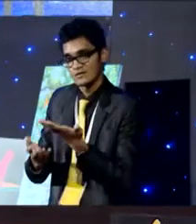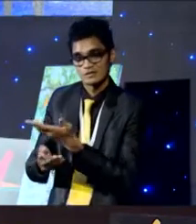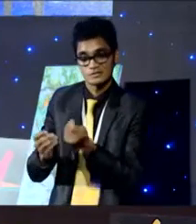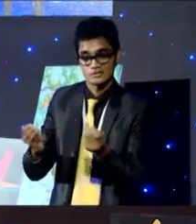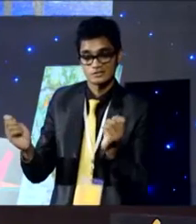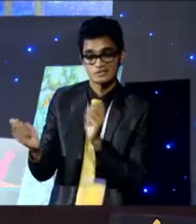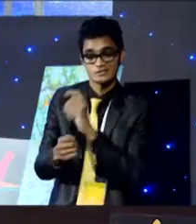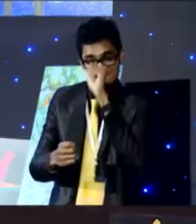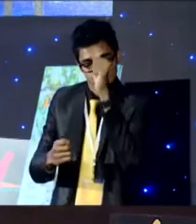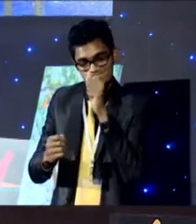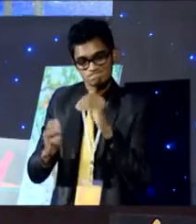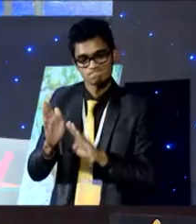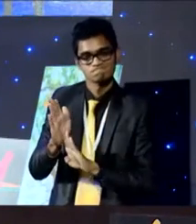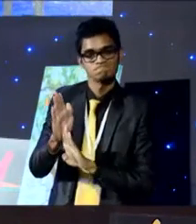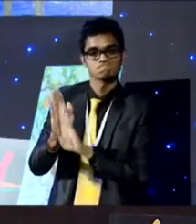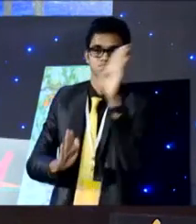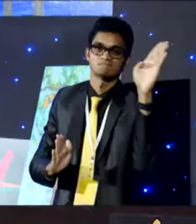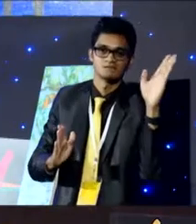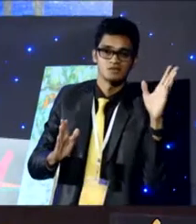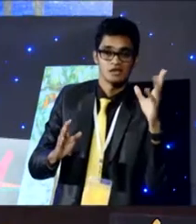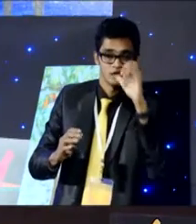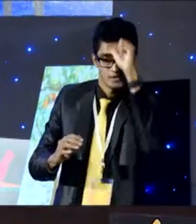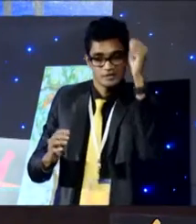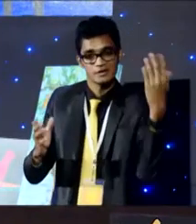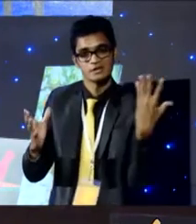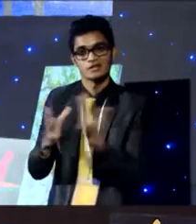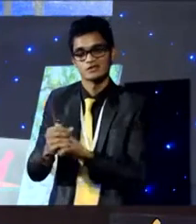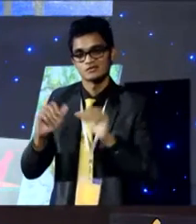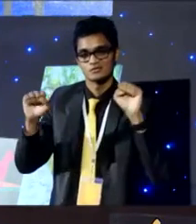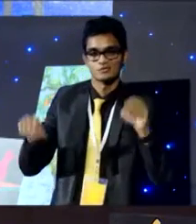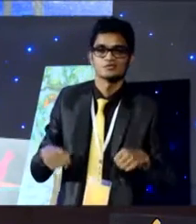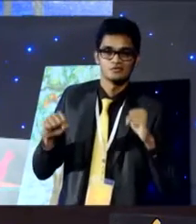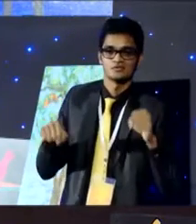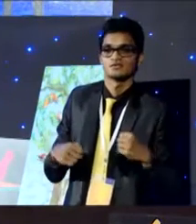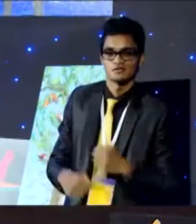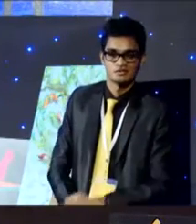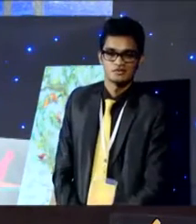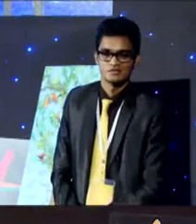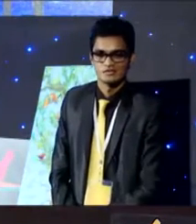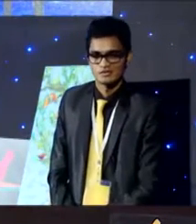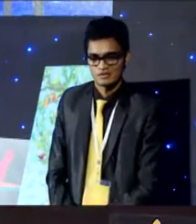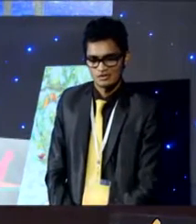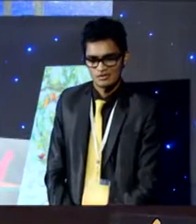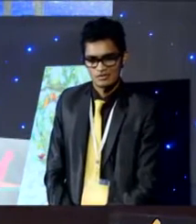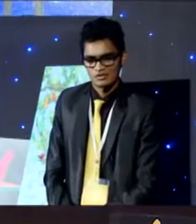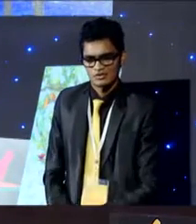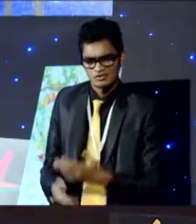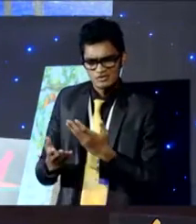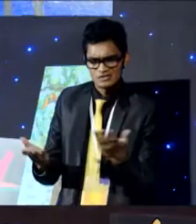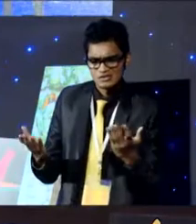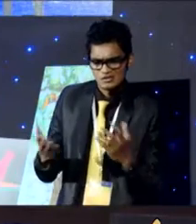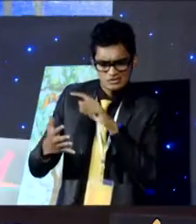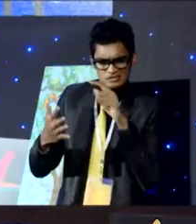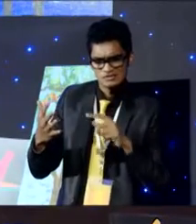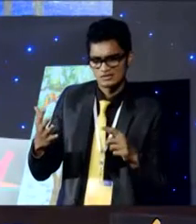better place, making an India inclusive. The role of government to do their job, just to implement whatever the